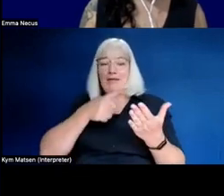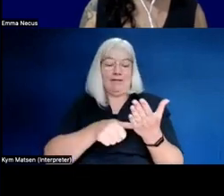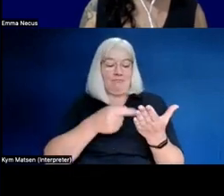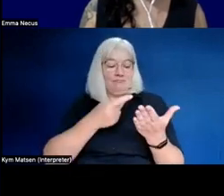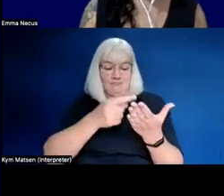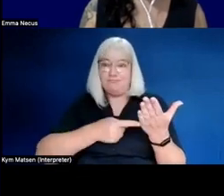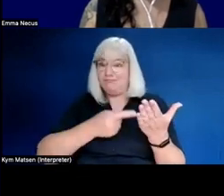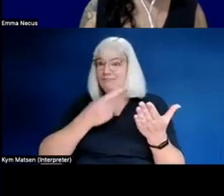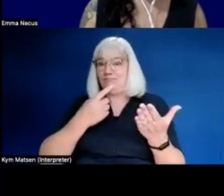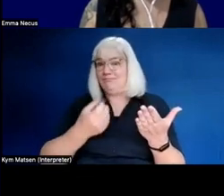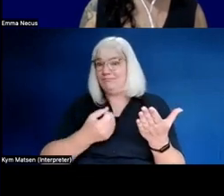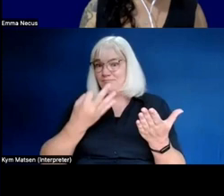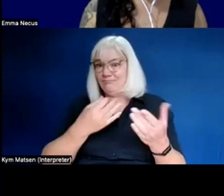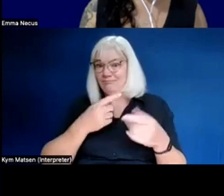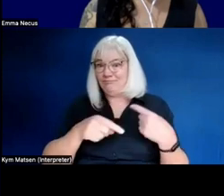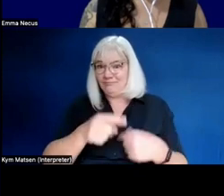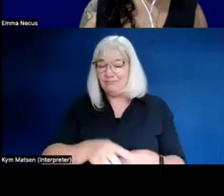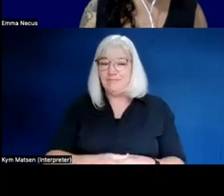This is another example.